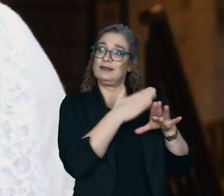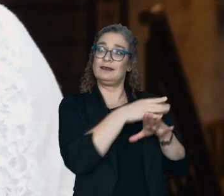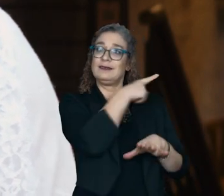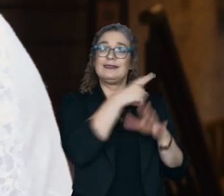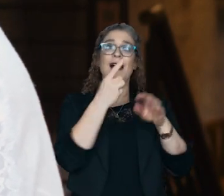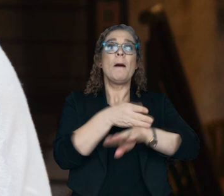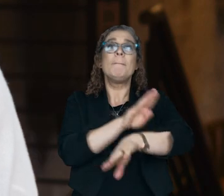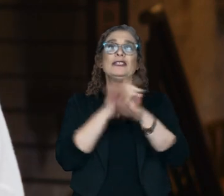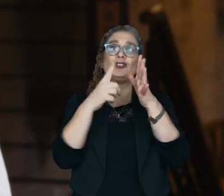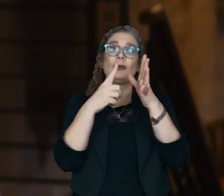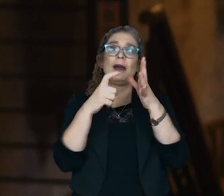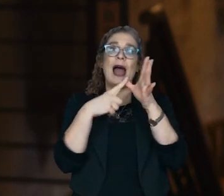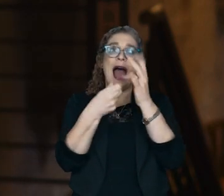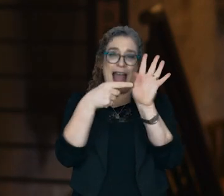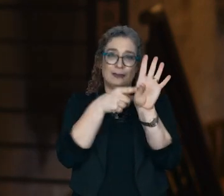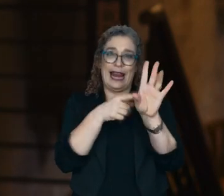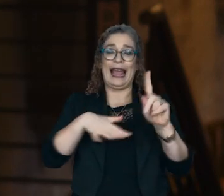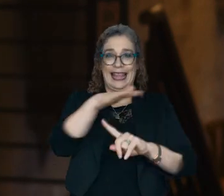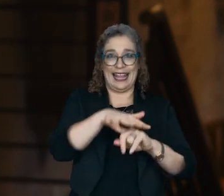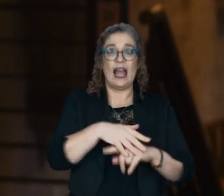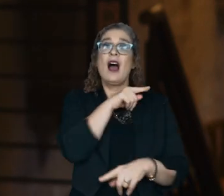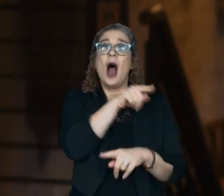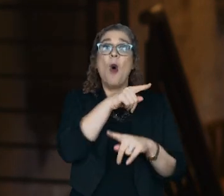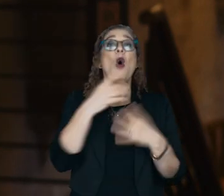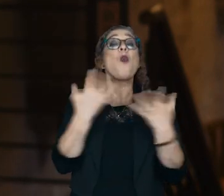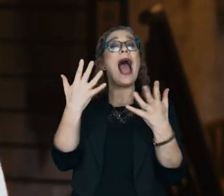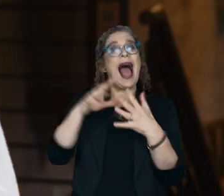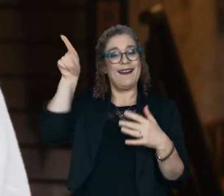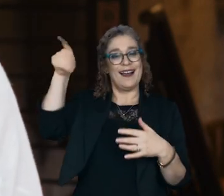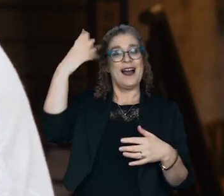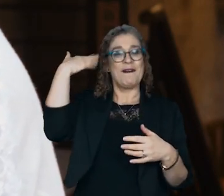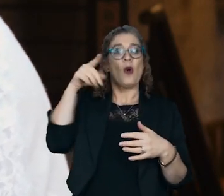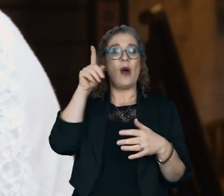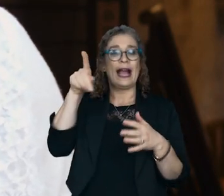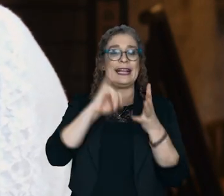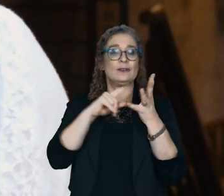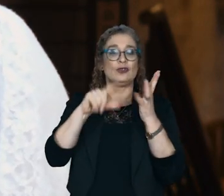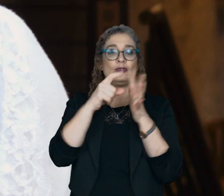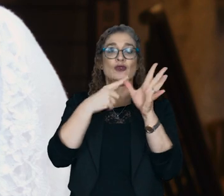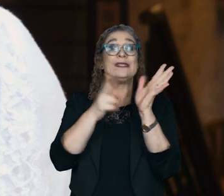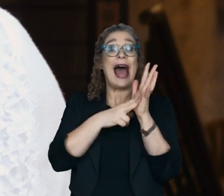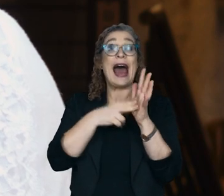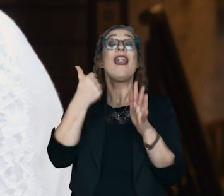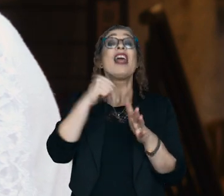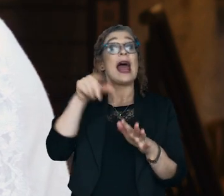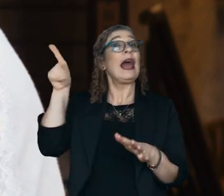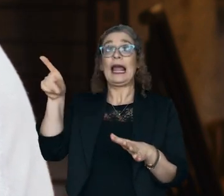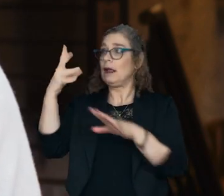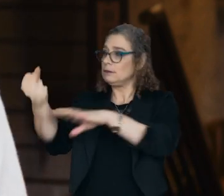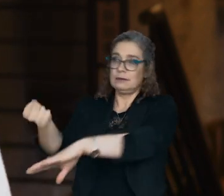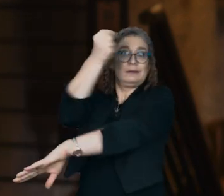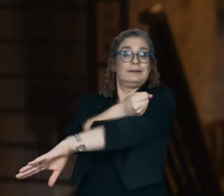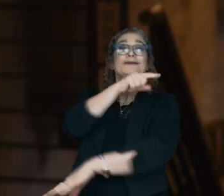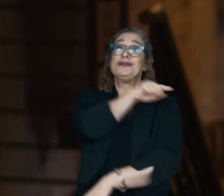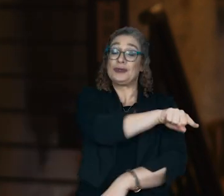Anthony, in the Diocese of Kajukeji, just before he was assigned this role as advisor to the Archbishop